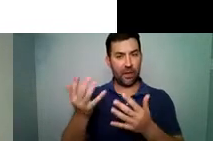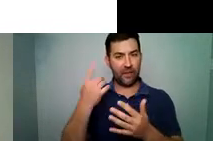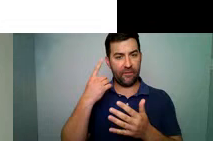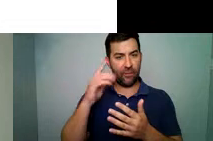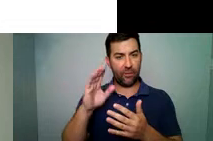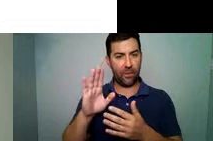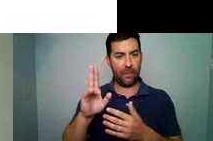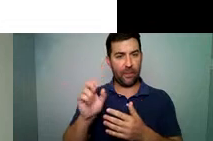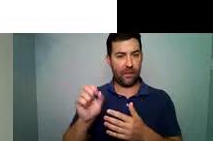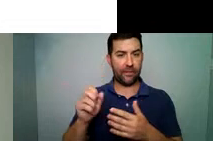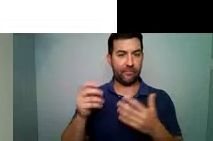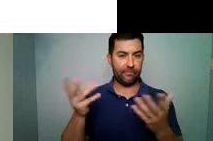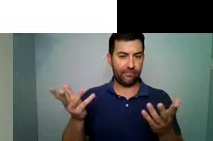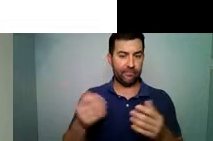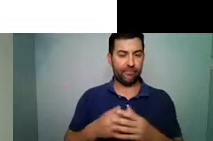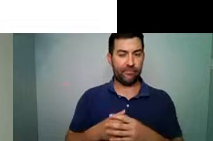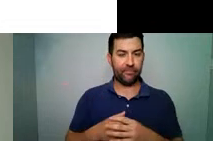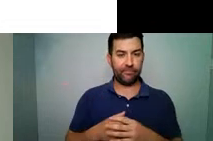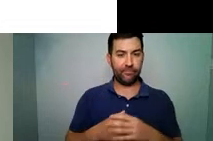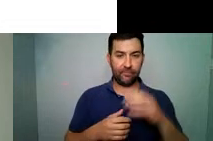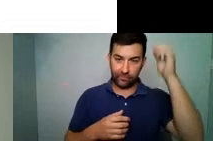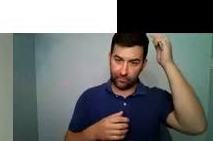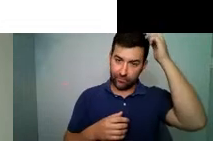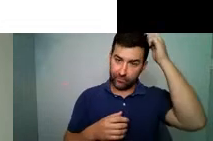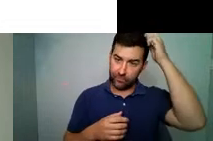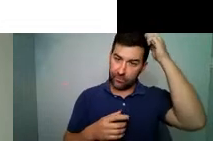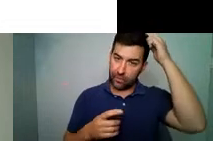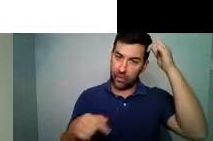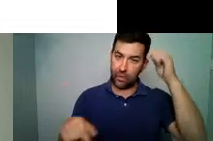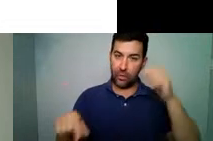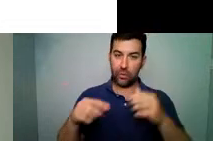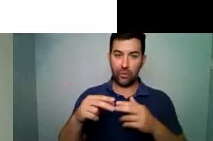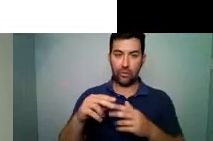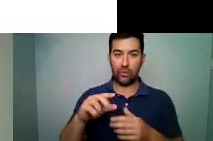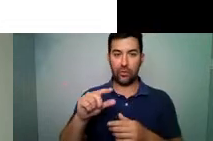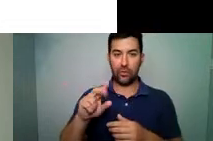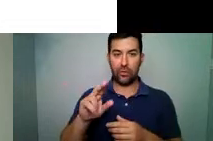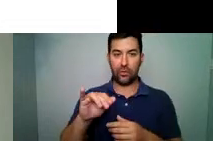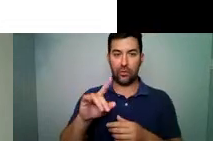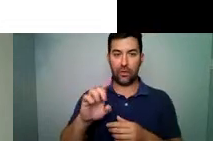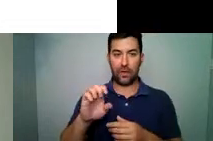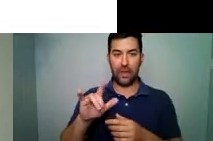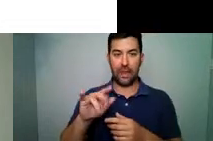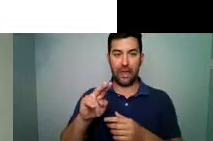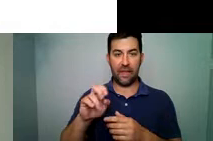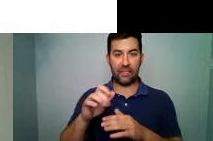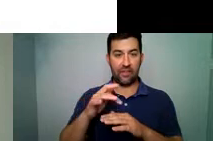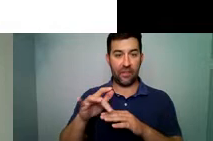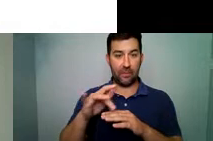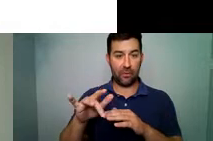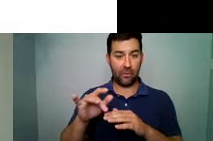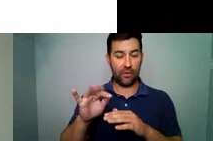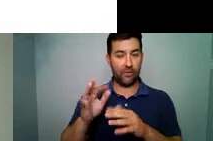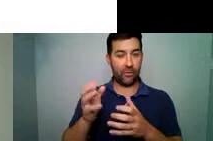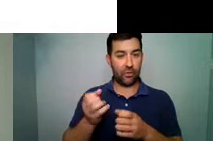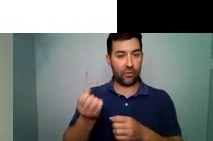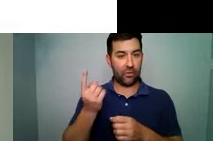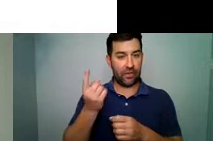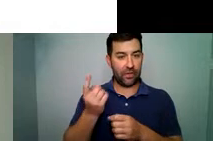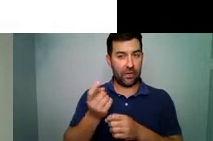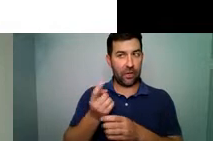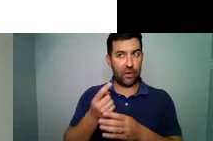come. So those guidelines are available to you as a tool if you want to understand what it takes to make a bus stop safe